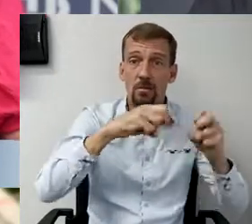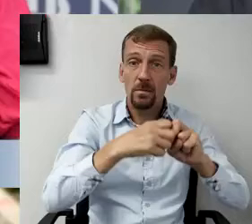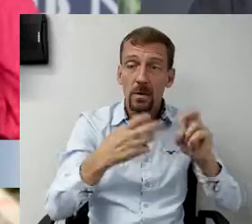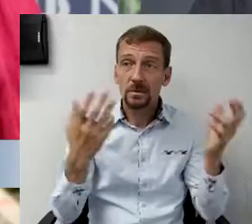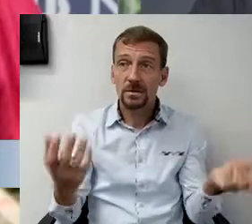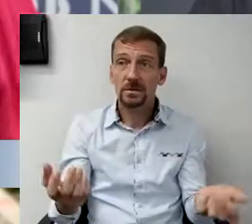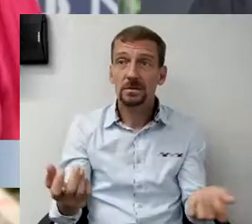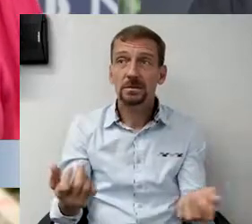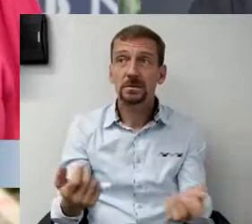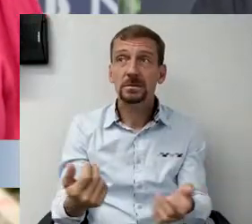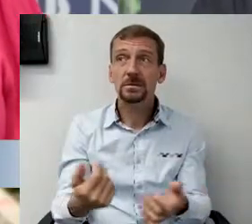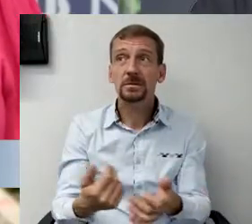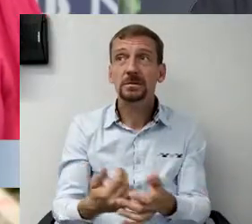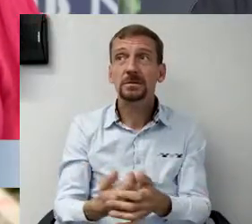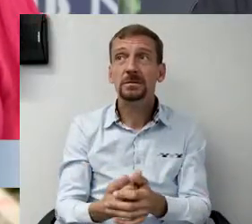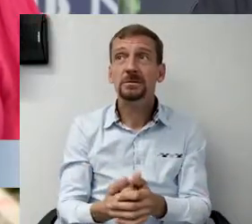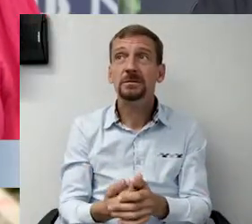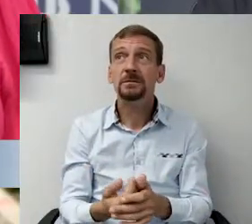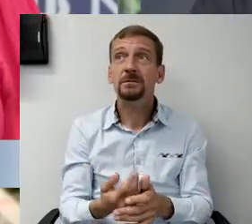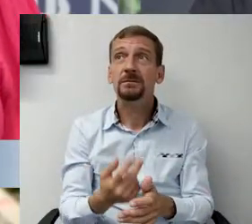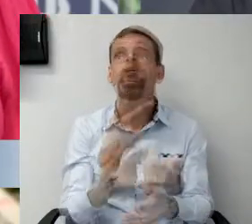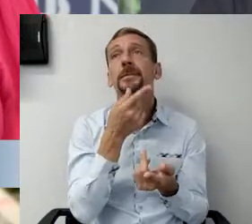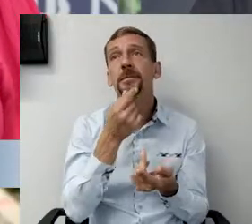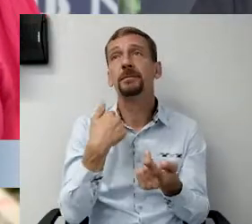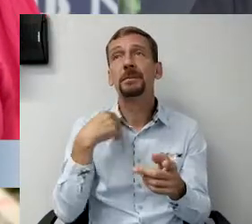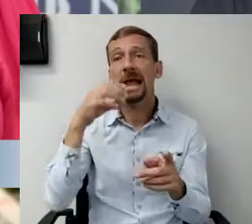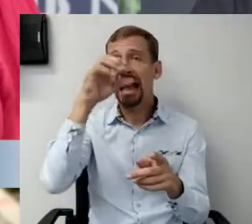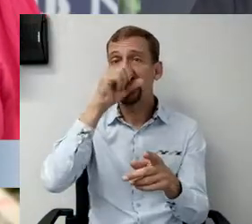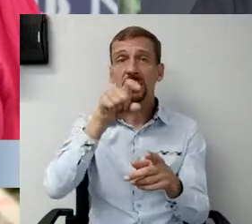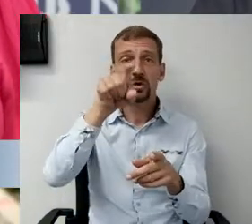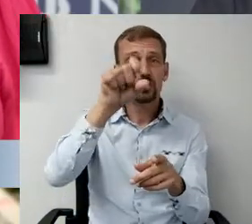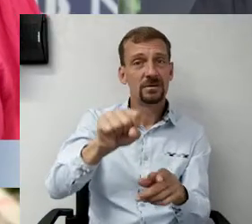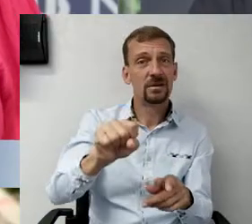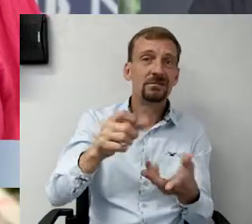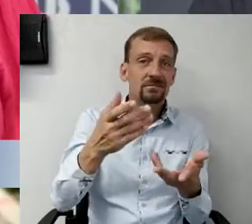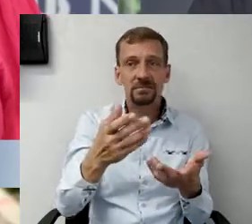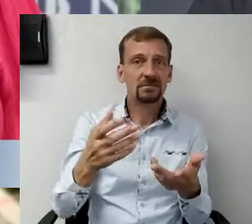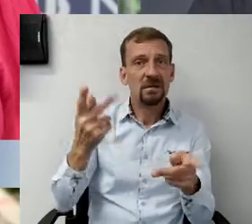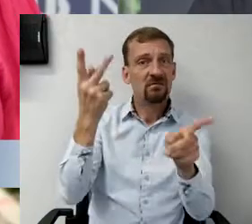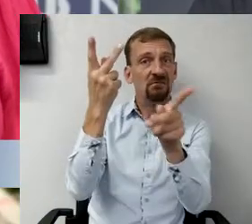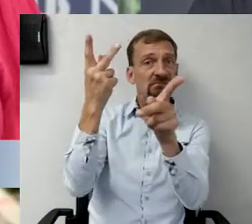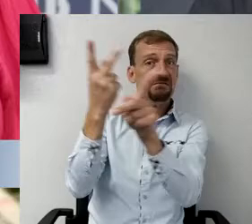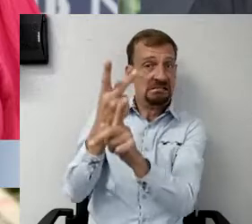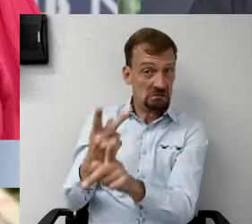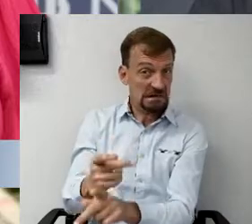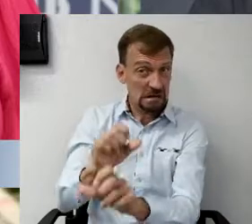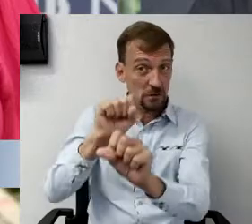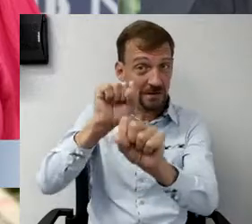No, I suppose you could derive that, but